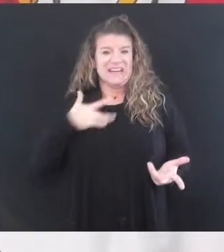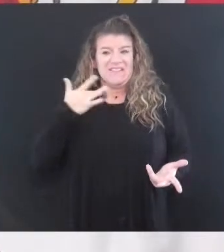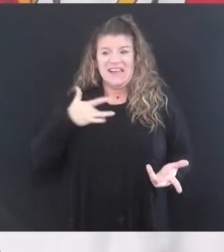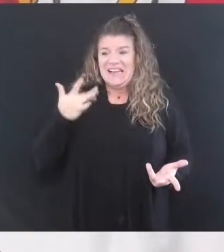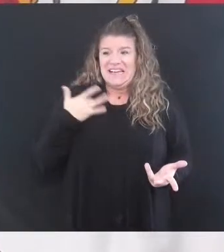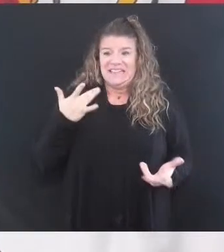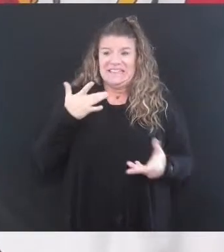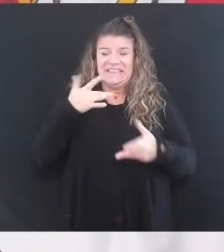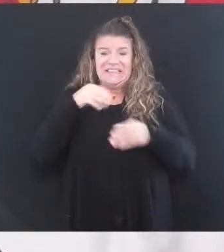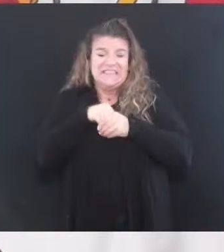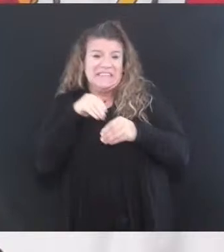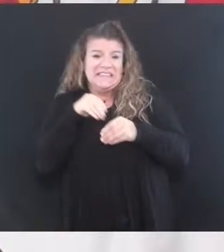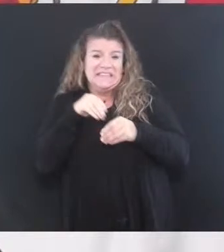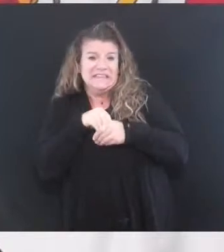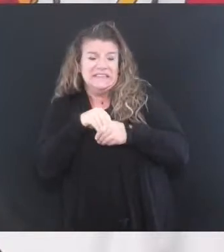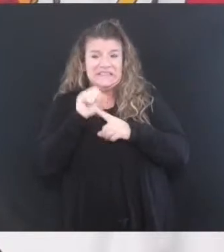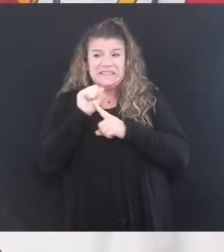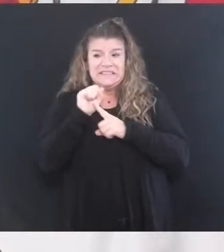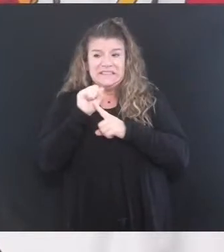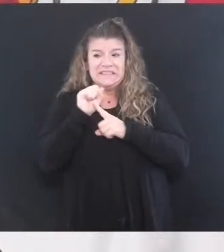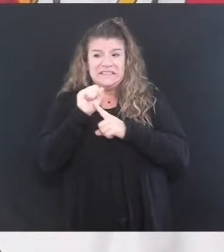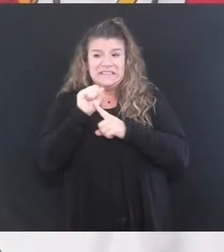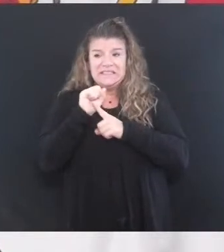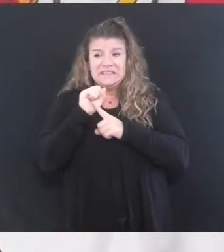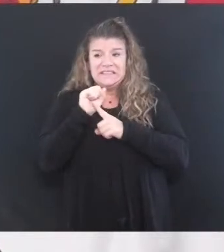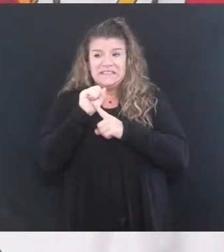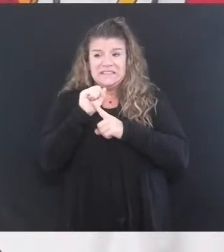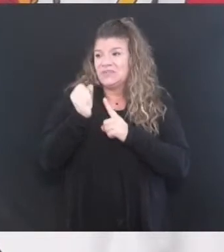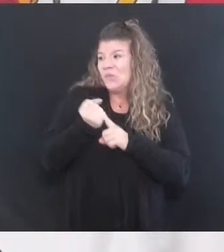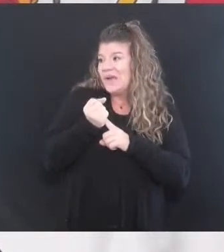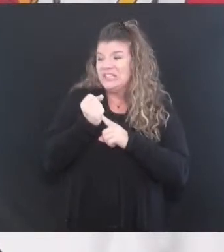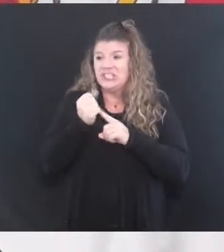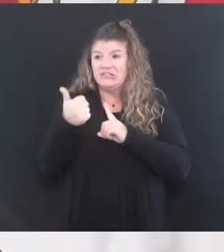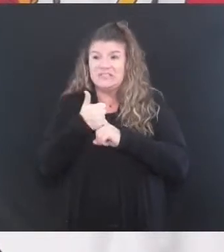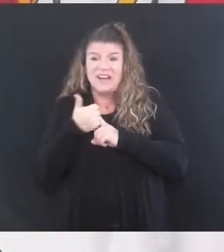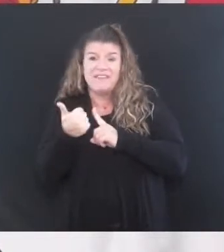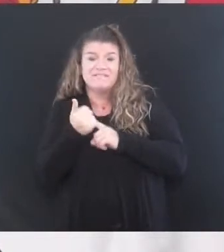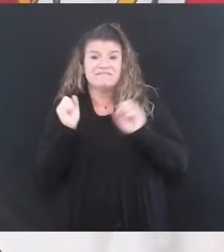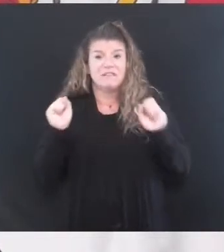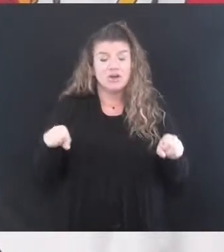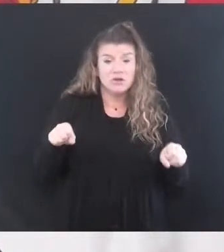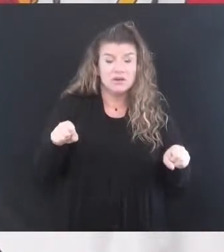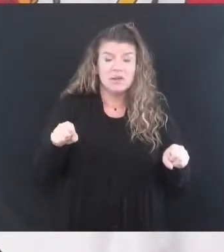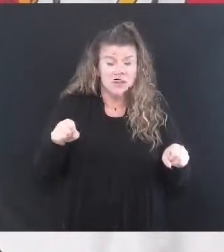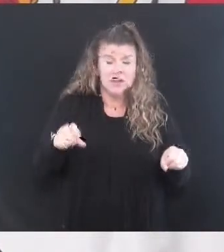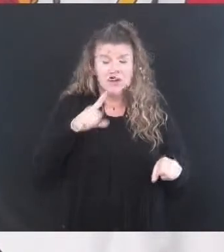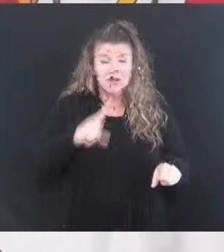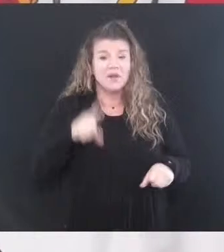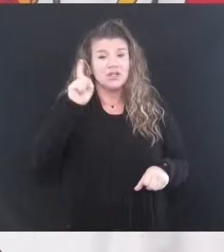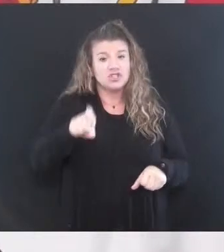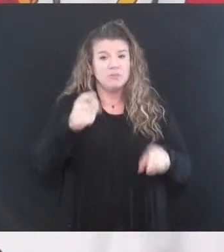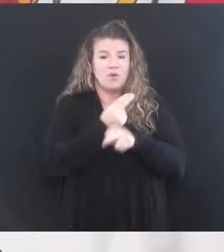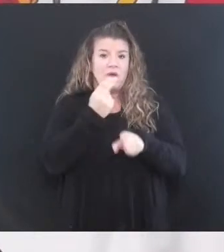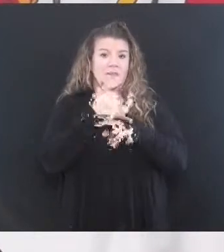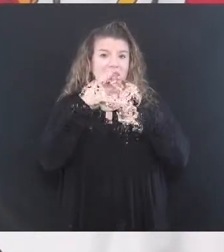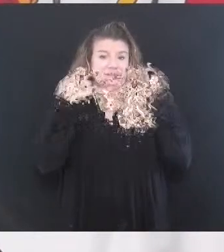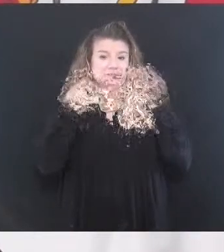compromising, situation about yourself and everything, you really should be wearing a mask.